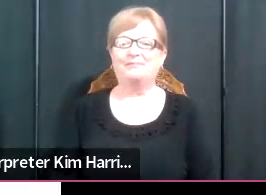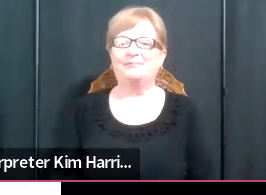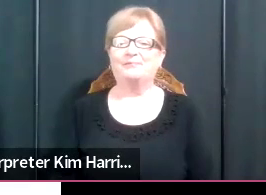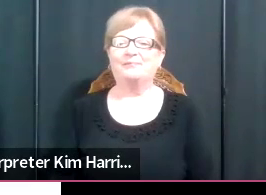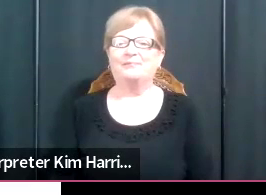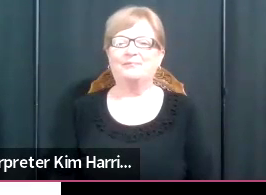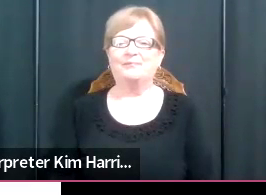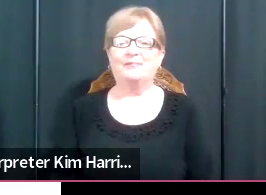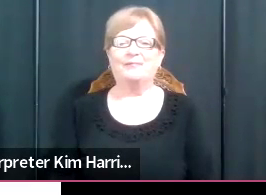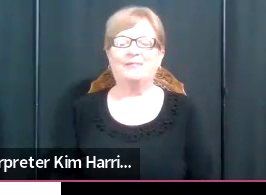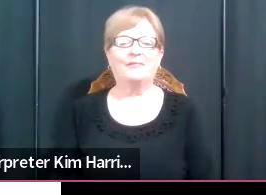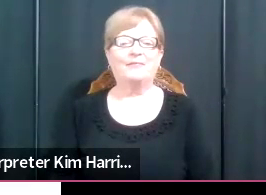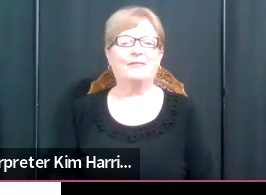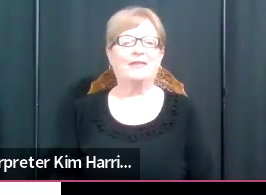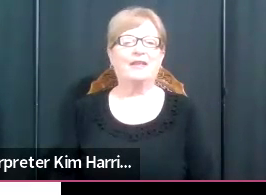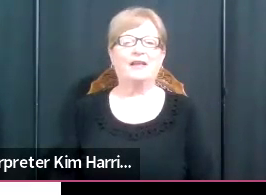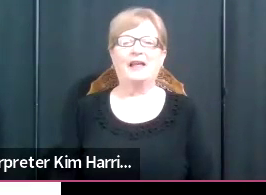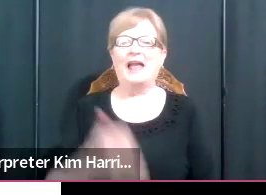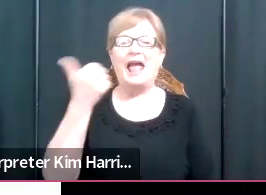Are we seeing any in the chat?